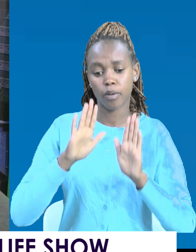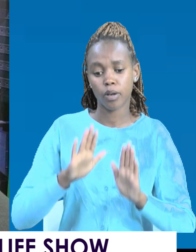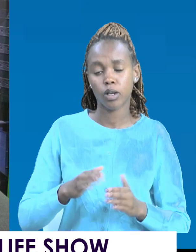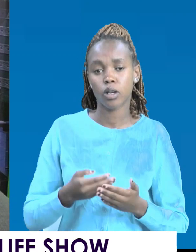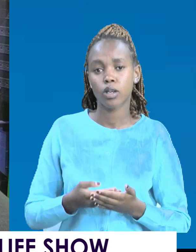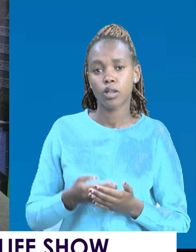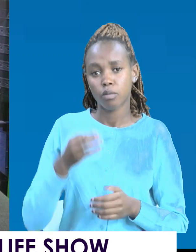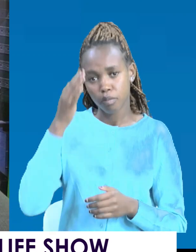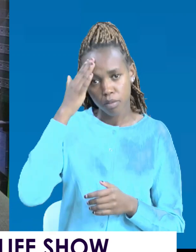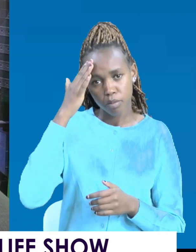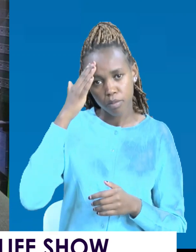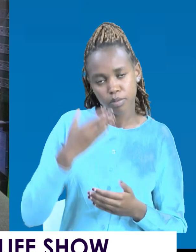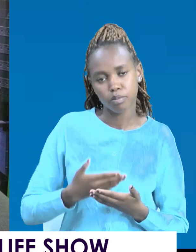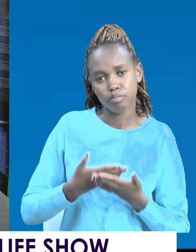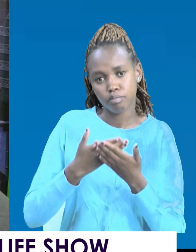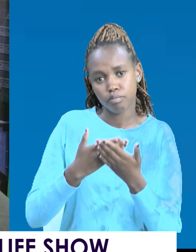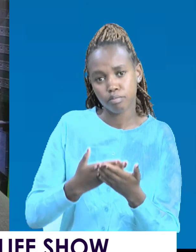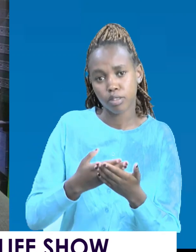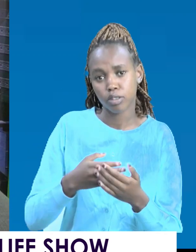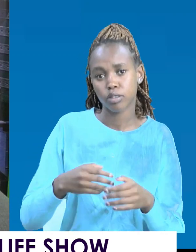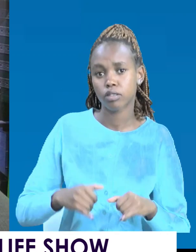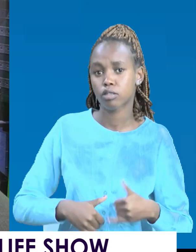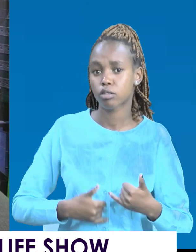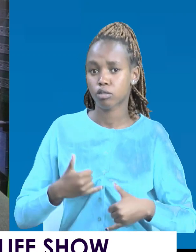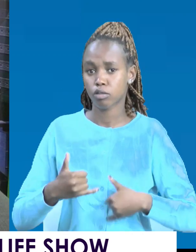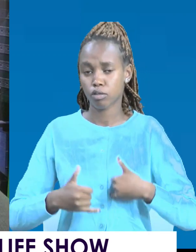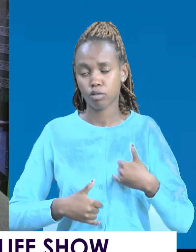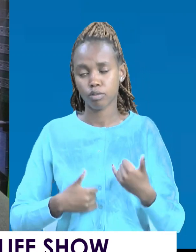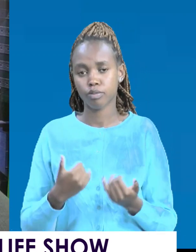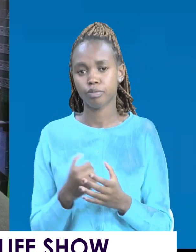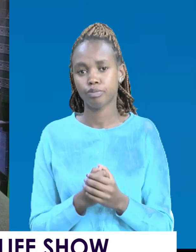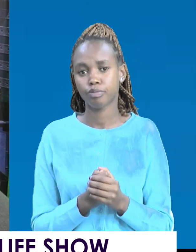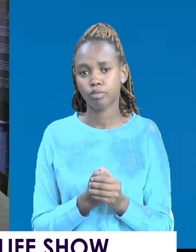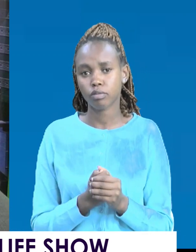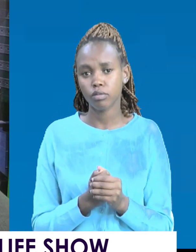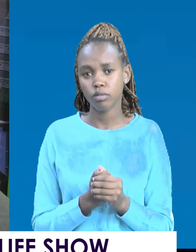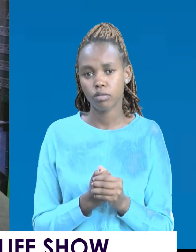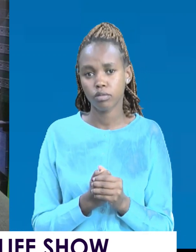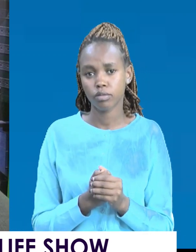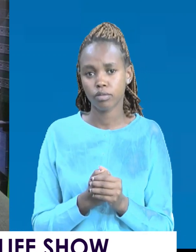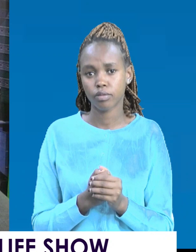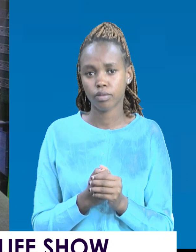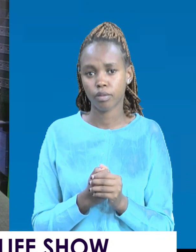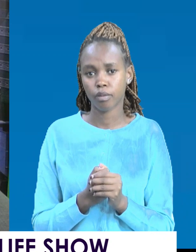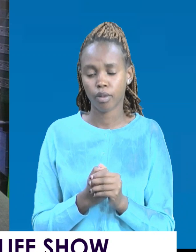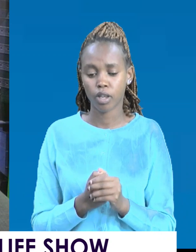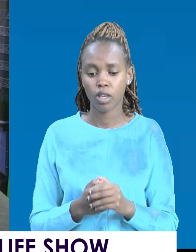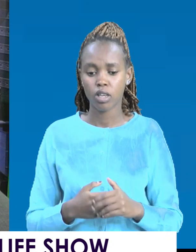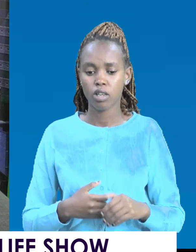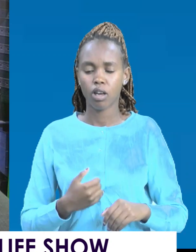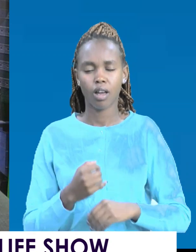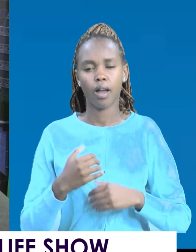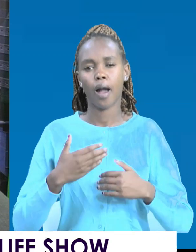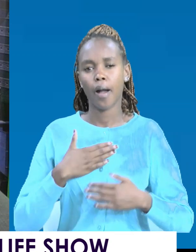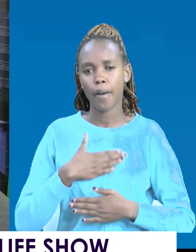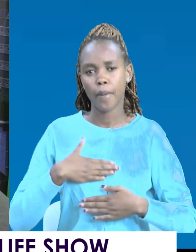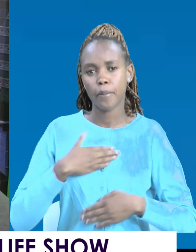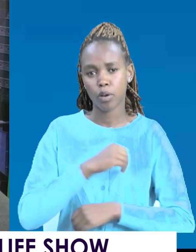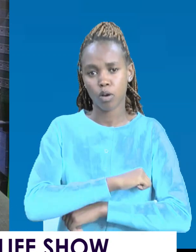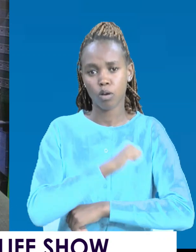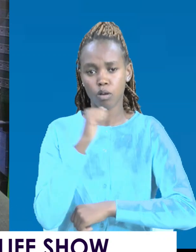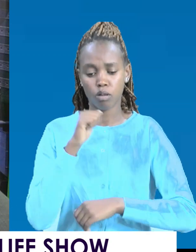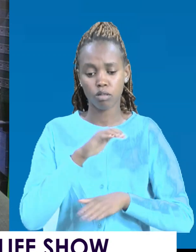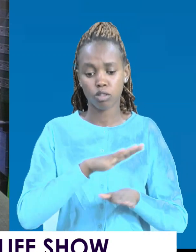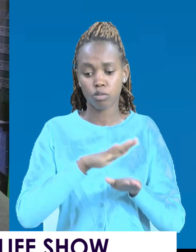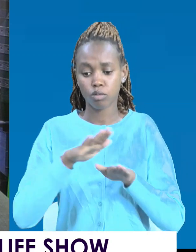to humanity. Purpose will give you joy. The reason why you are not excited to wake up early, to spread your bed and to